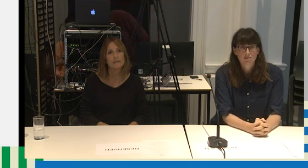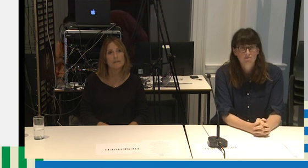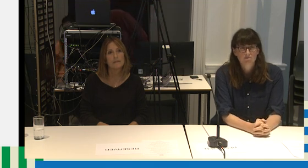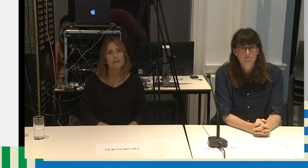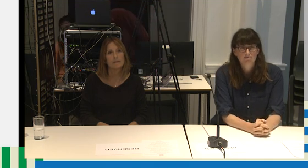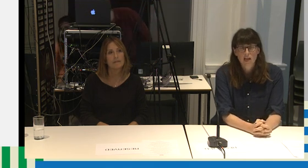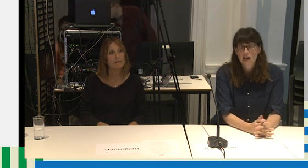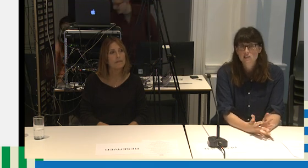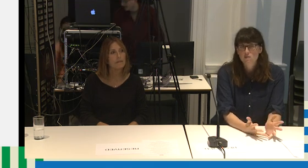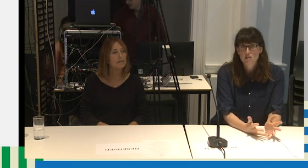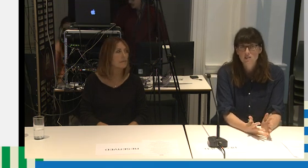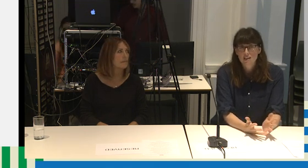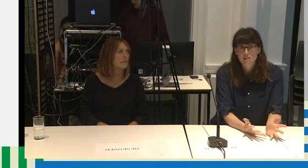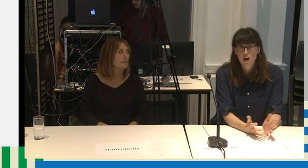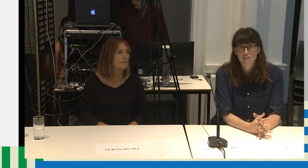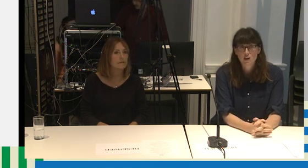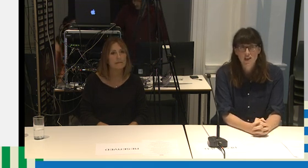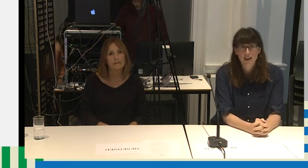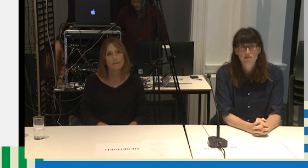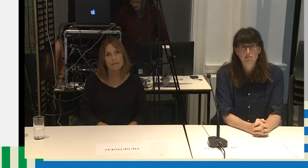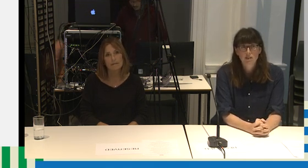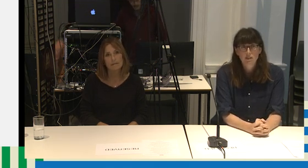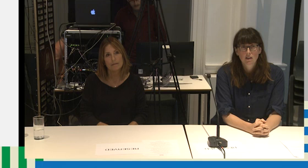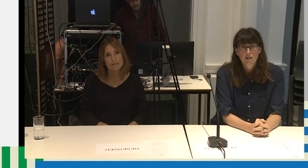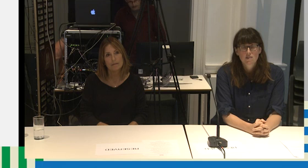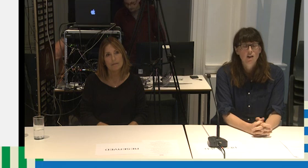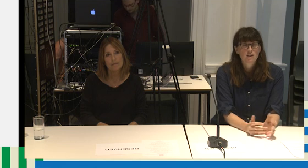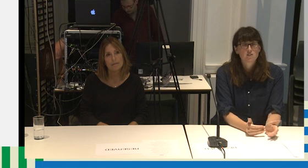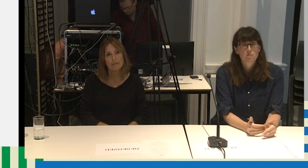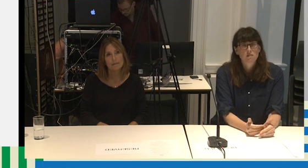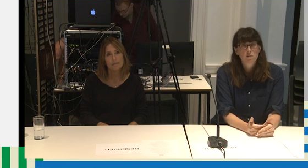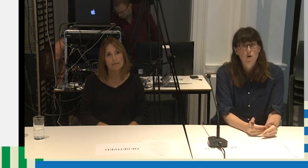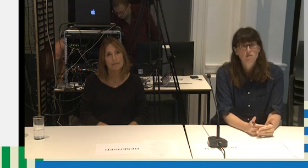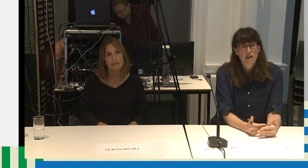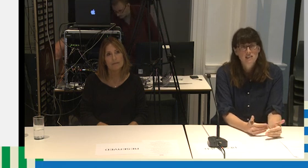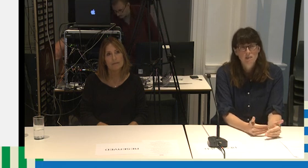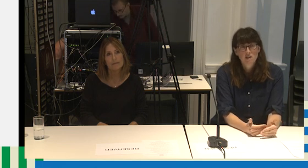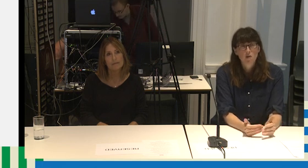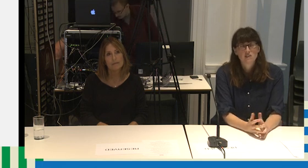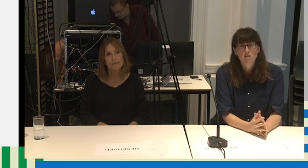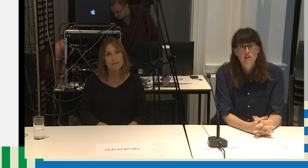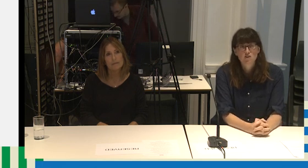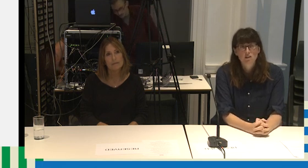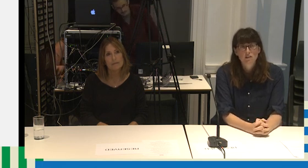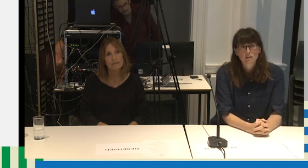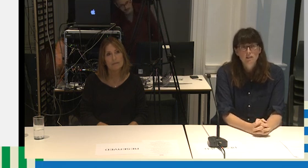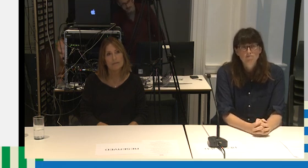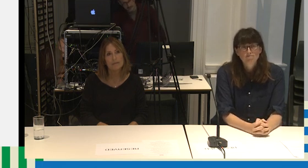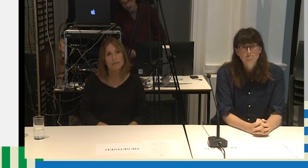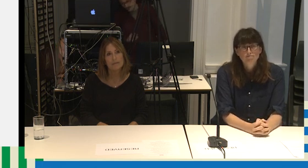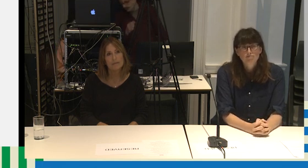deaf community. And it's the first in its kind in the UK. The idea is to build upon and expand upon this knowledge